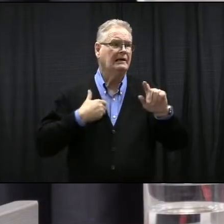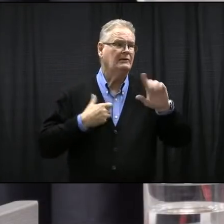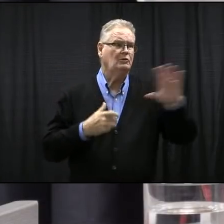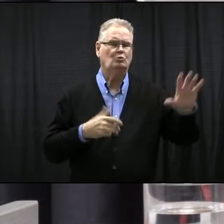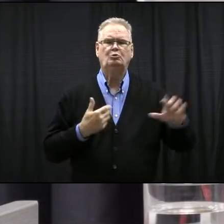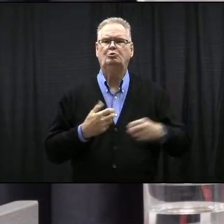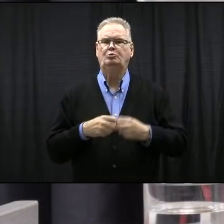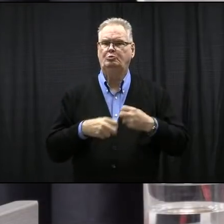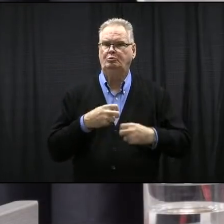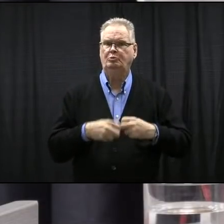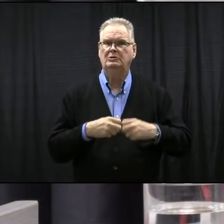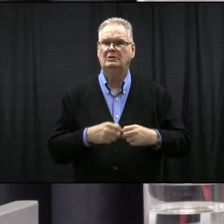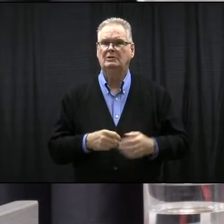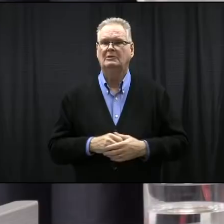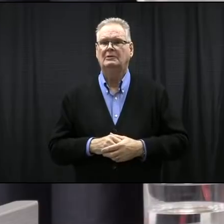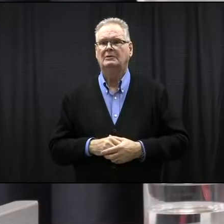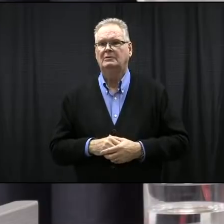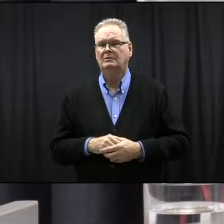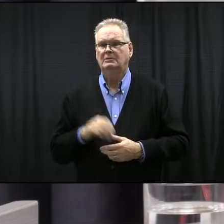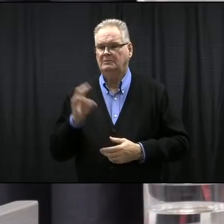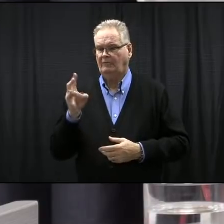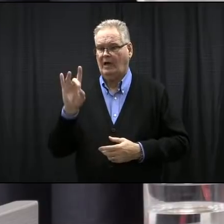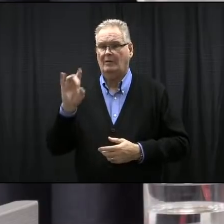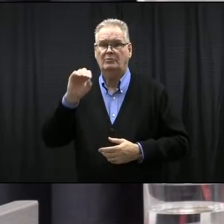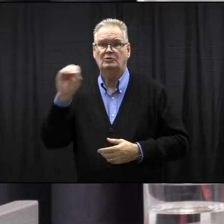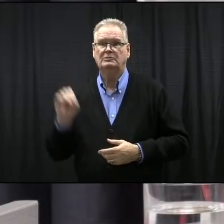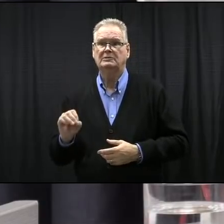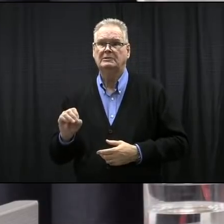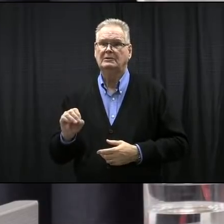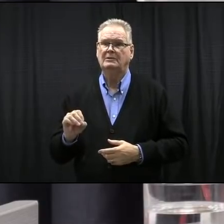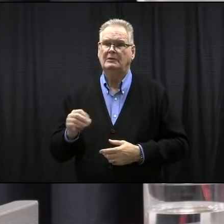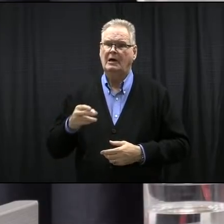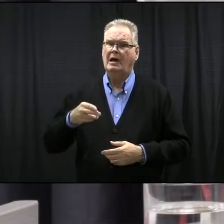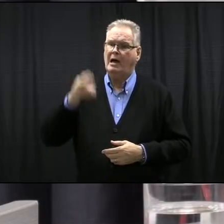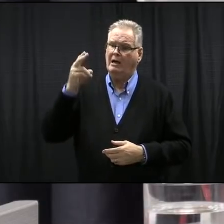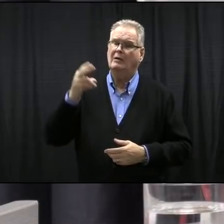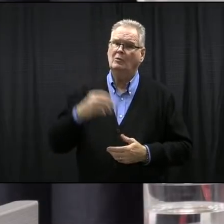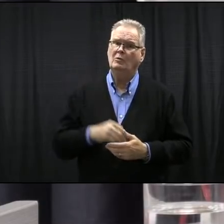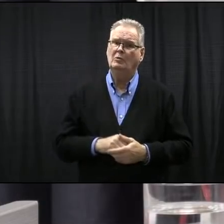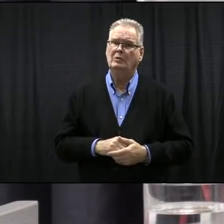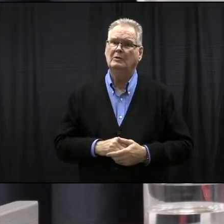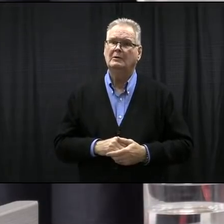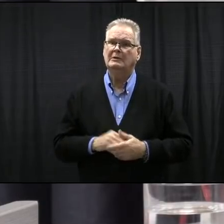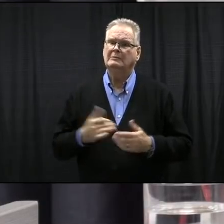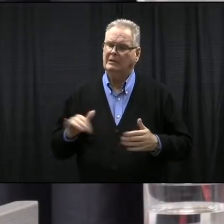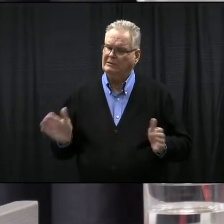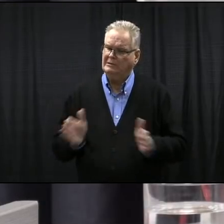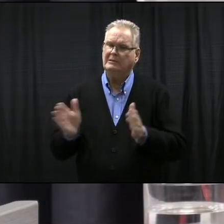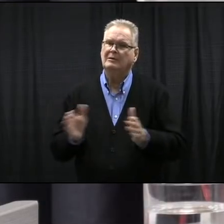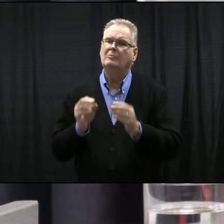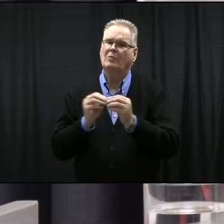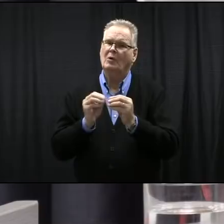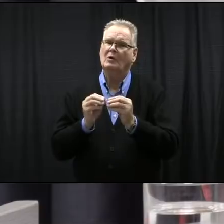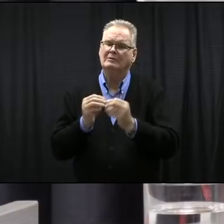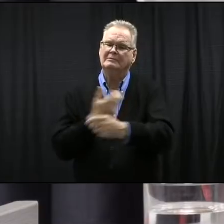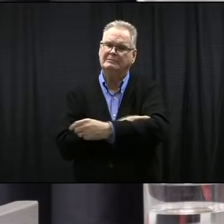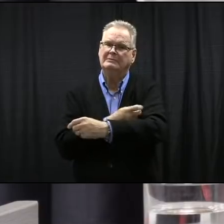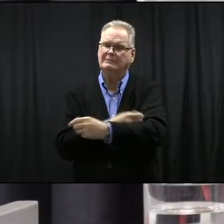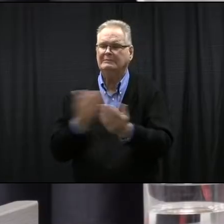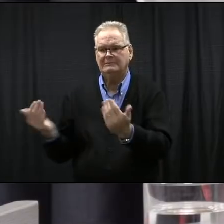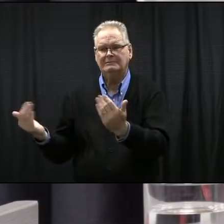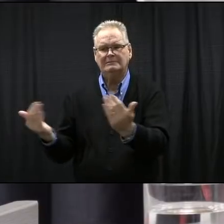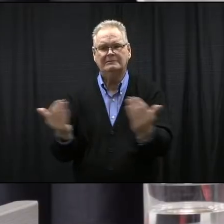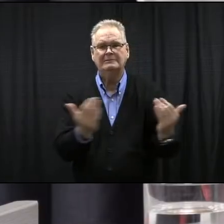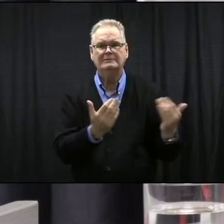figures. But our rates are starting to slow. And I think it's important to repeat Dr. Fitzgerald's message that